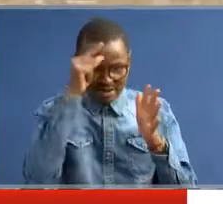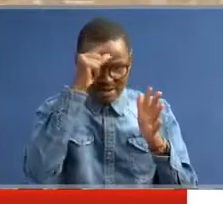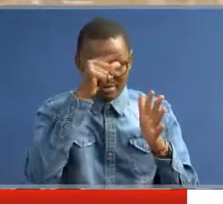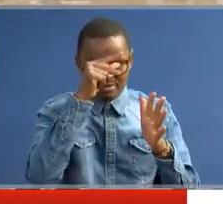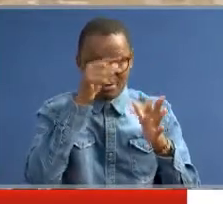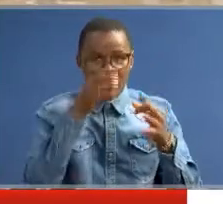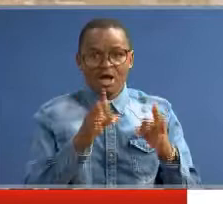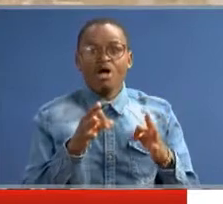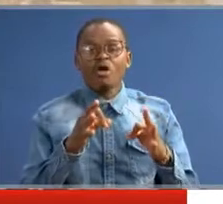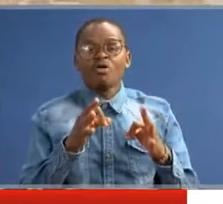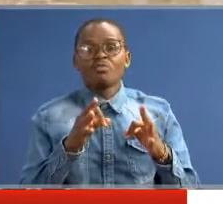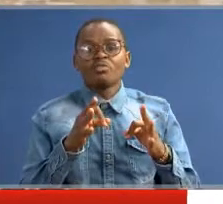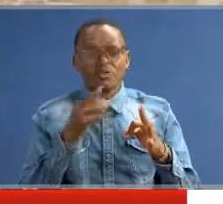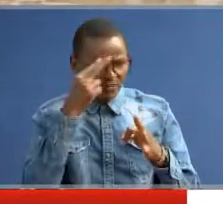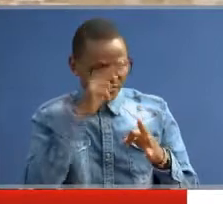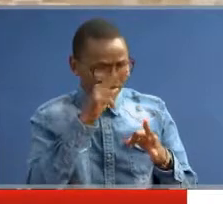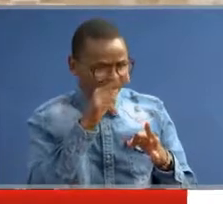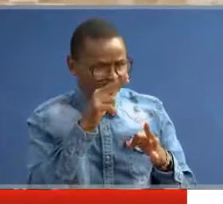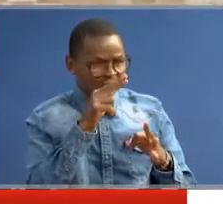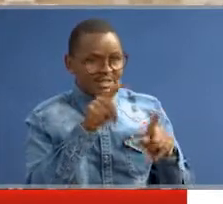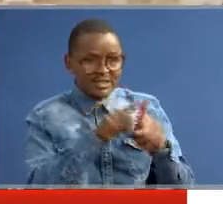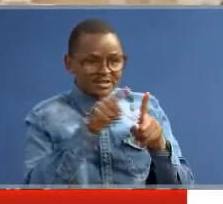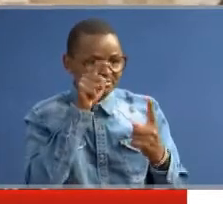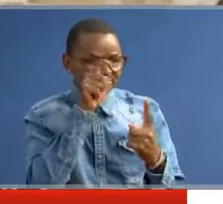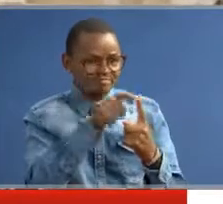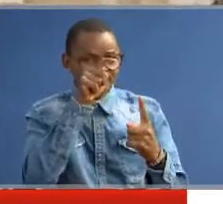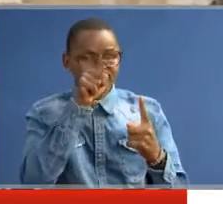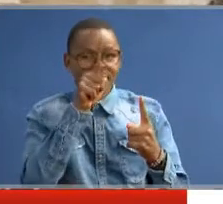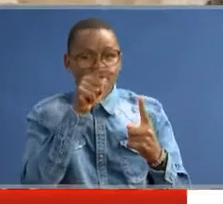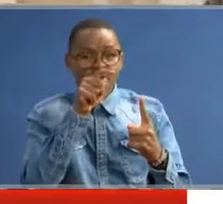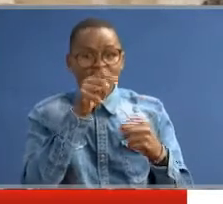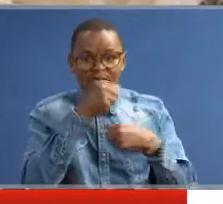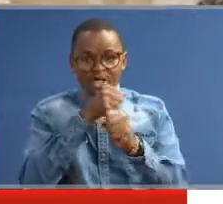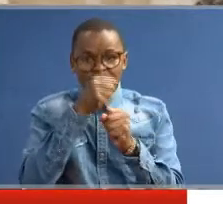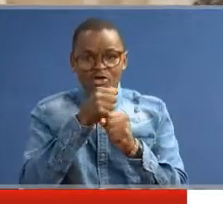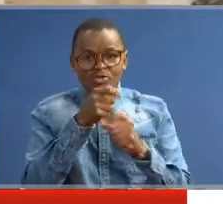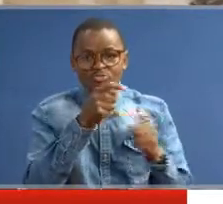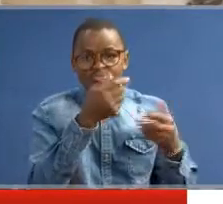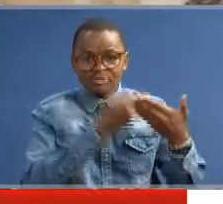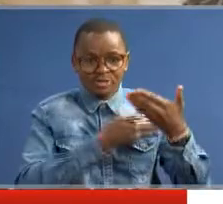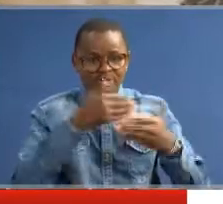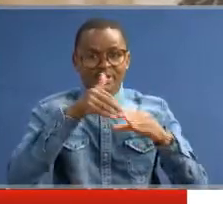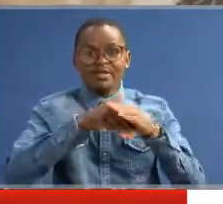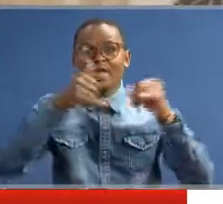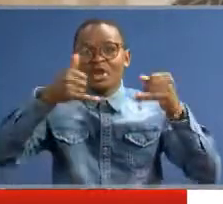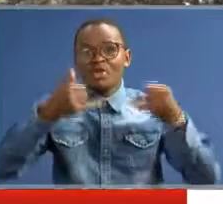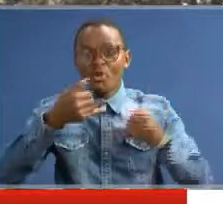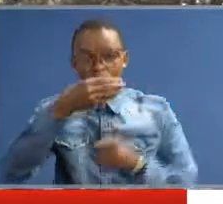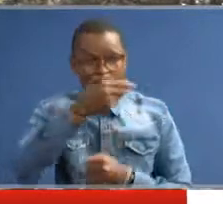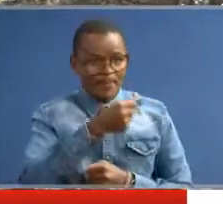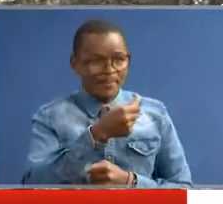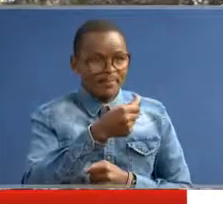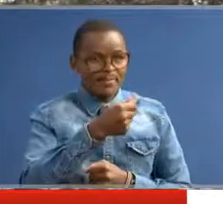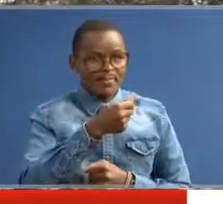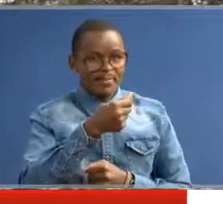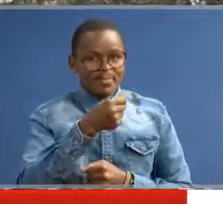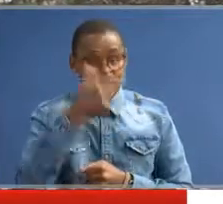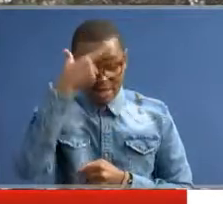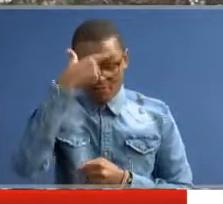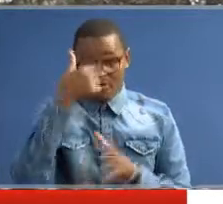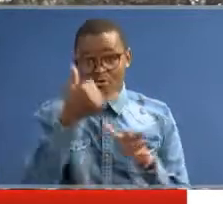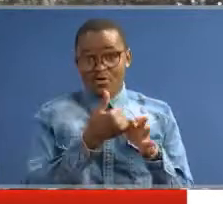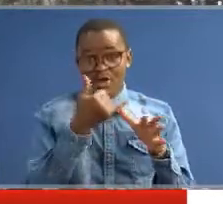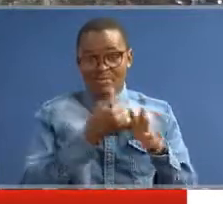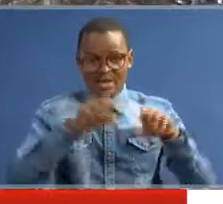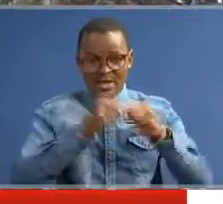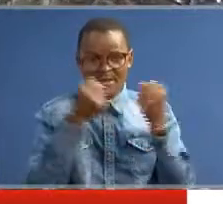theories of feel, look, and tilt as they carry out transactions with the new notes. The visually impaired in